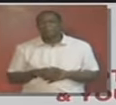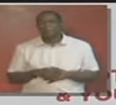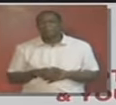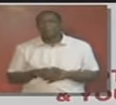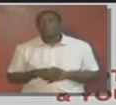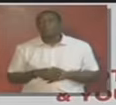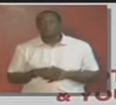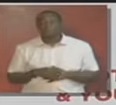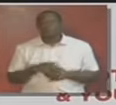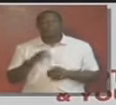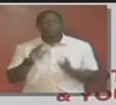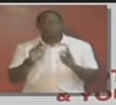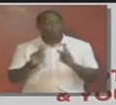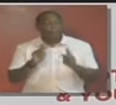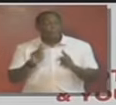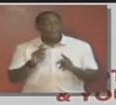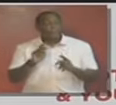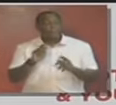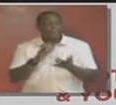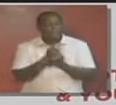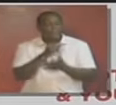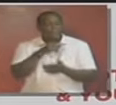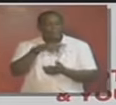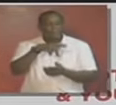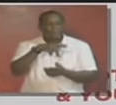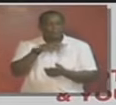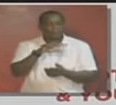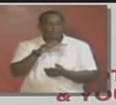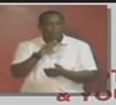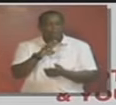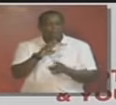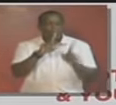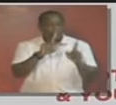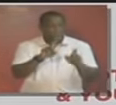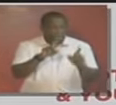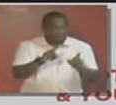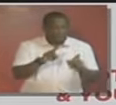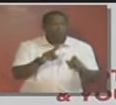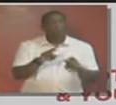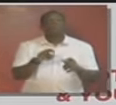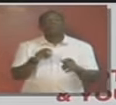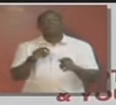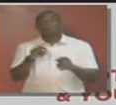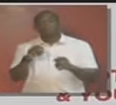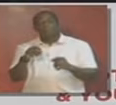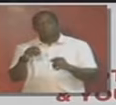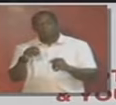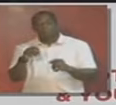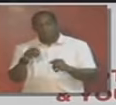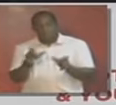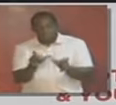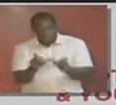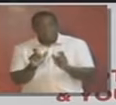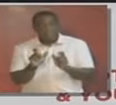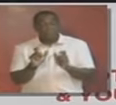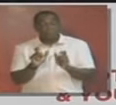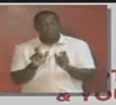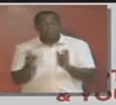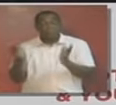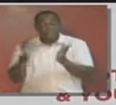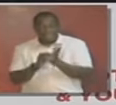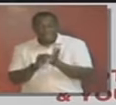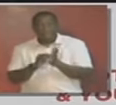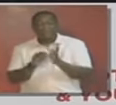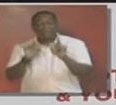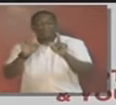quarantine and we screen again using the sensitive PCR test to ensure that a week later people have not subsequently turned